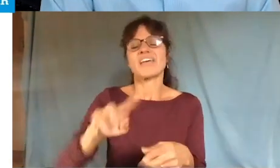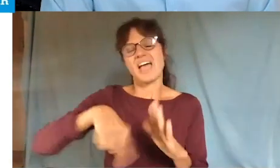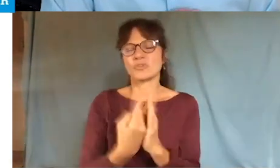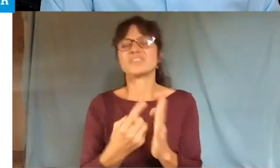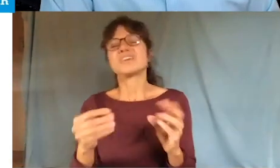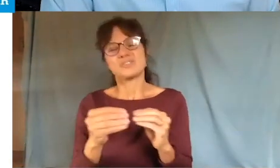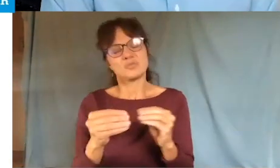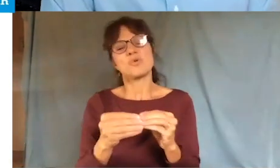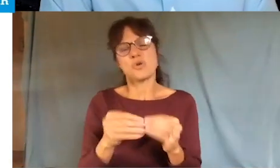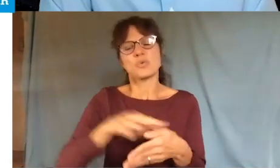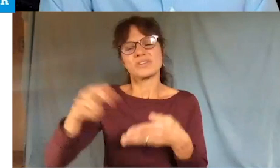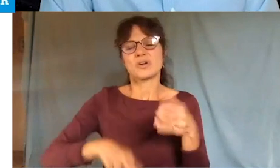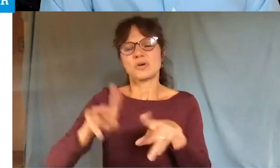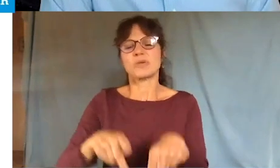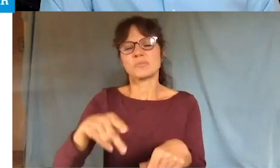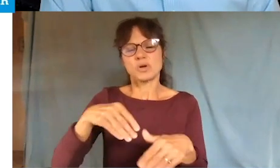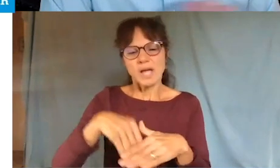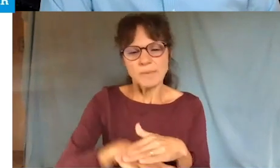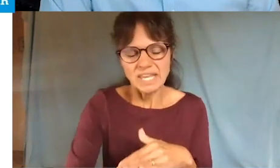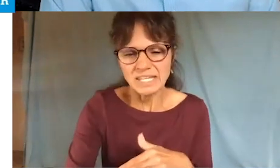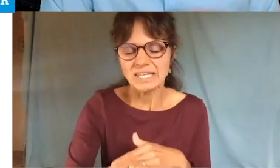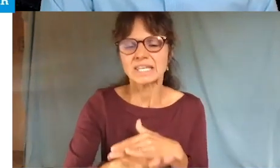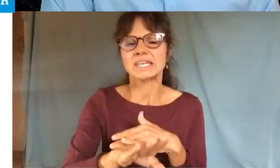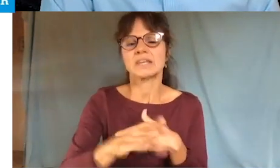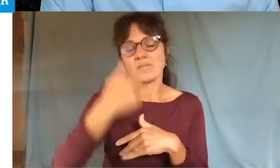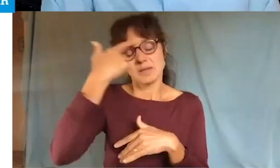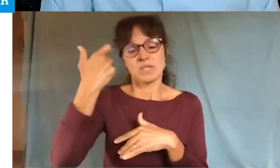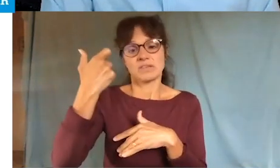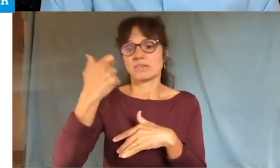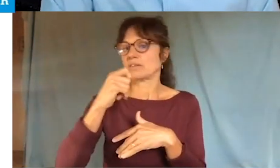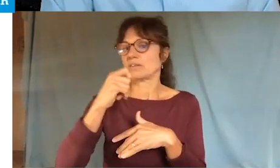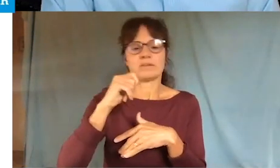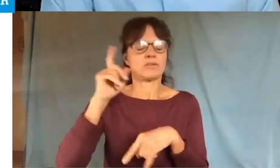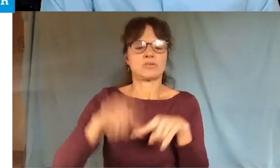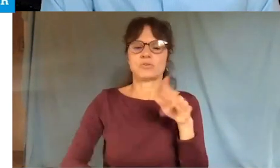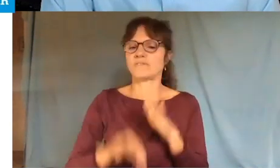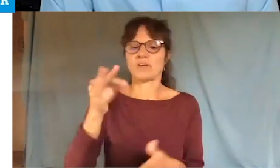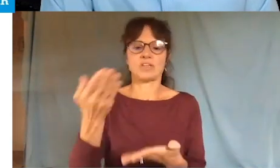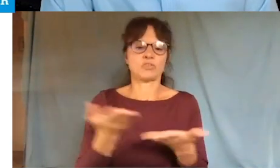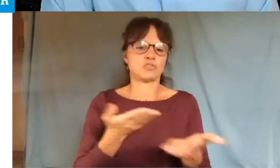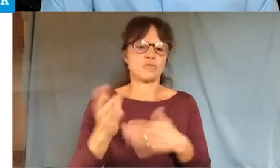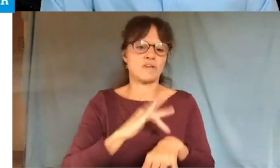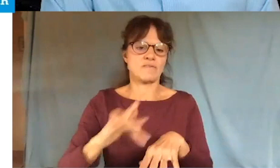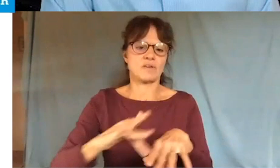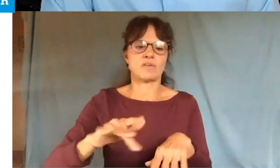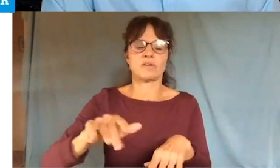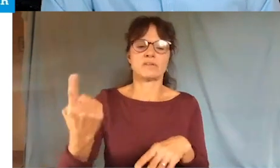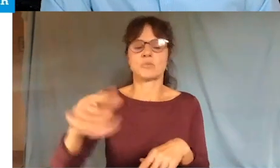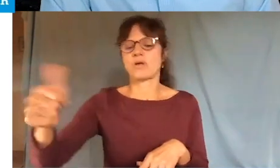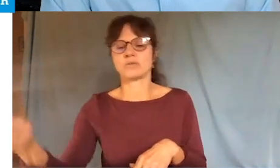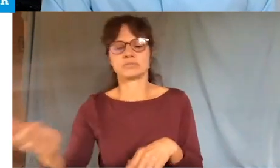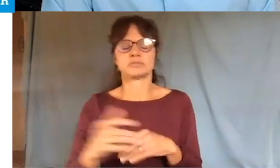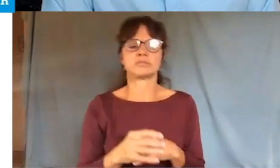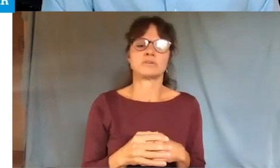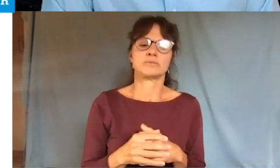result of people coming in because they had not been able to find the services available elsewhere. Next slide,